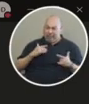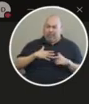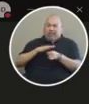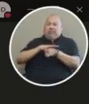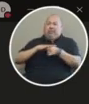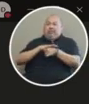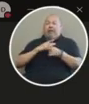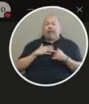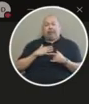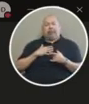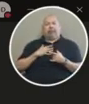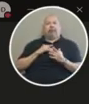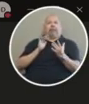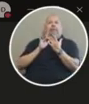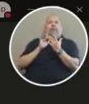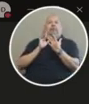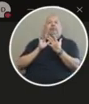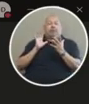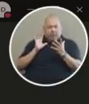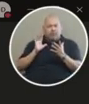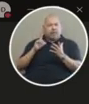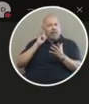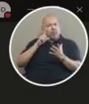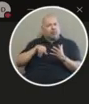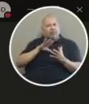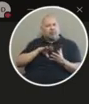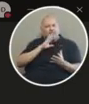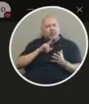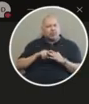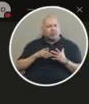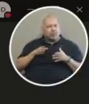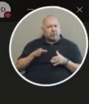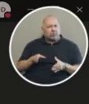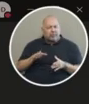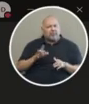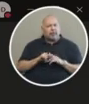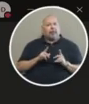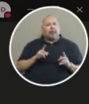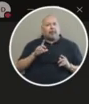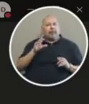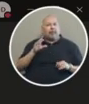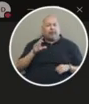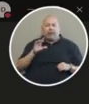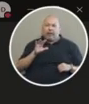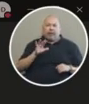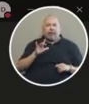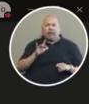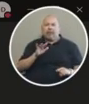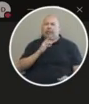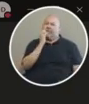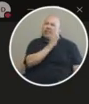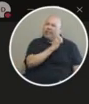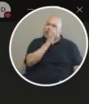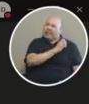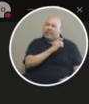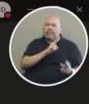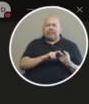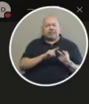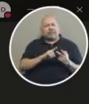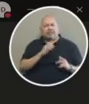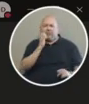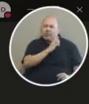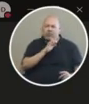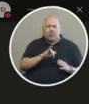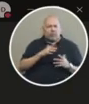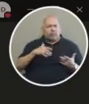me aggressively, and I know how frustrated they are with the streets, South Kleinfield, Pebble Hills, Edgemere, and I just feel that